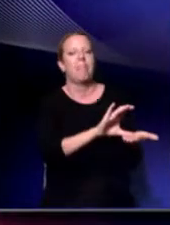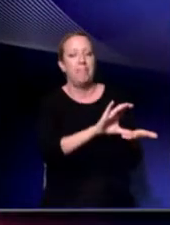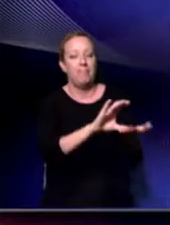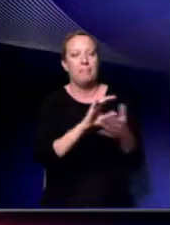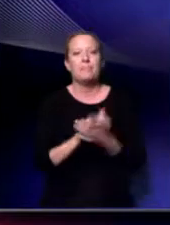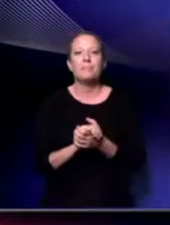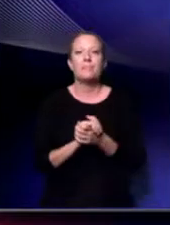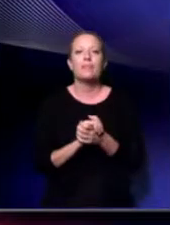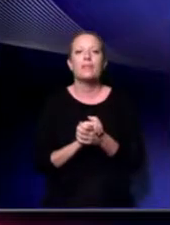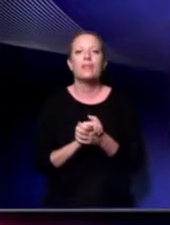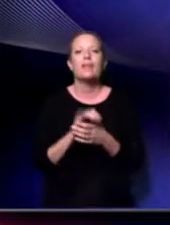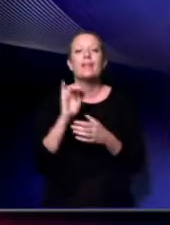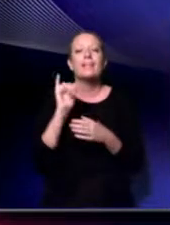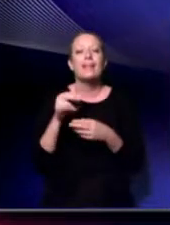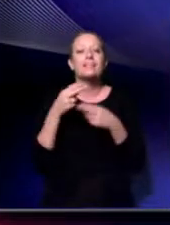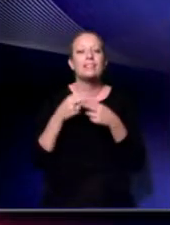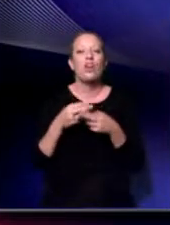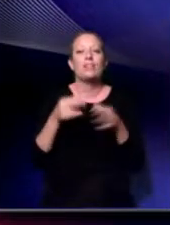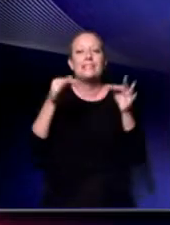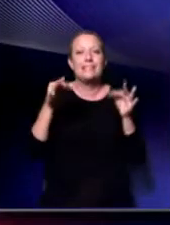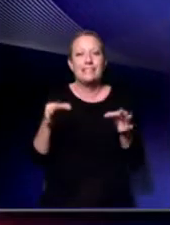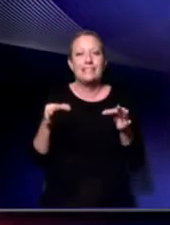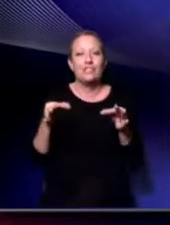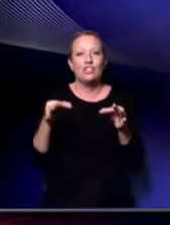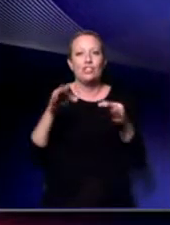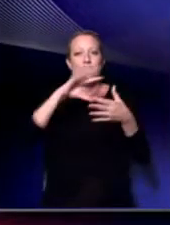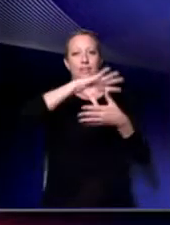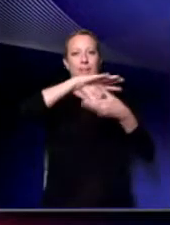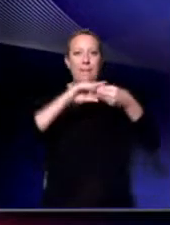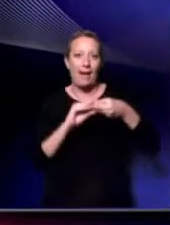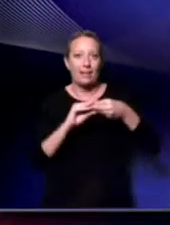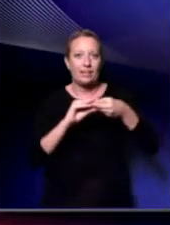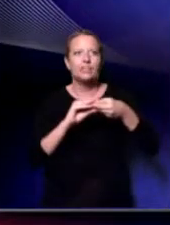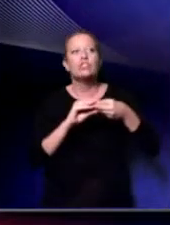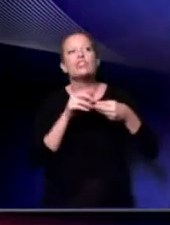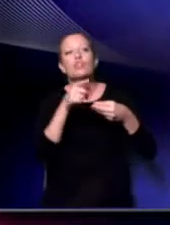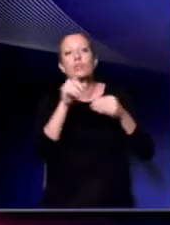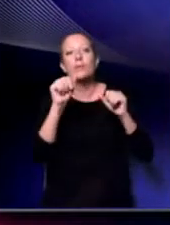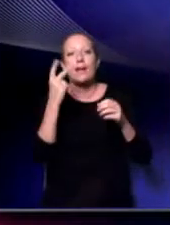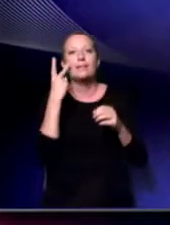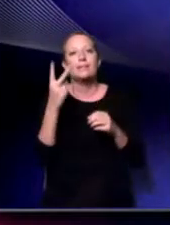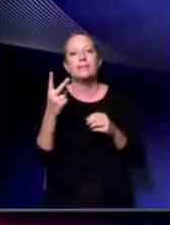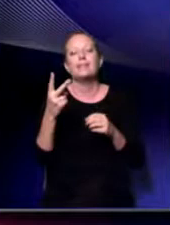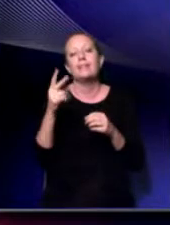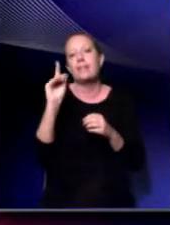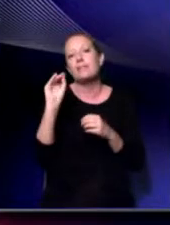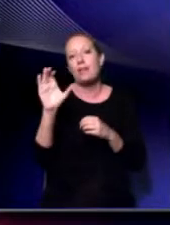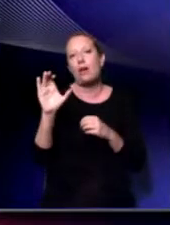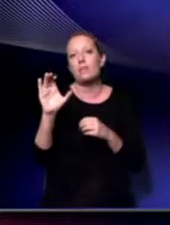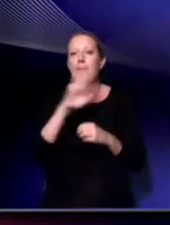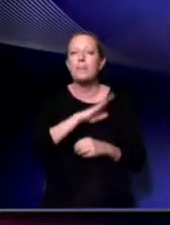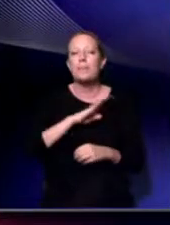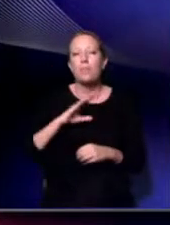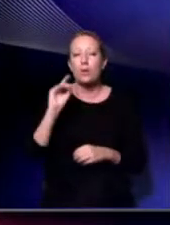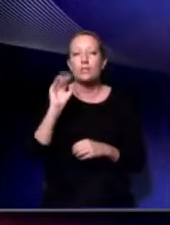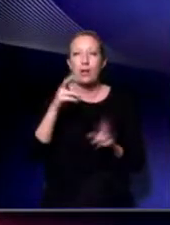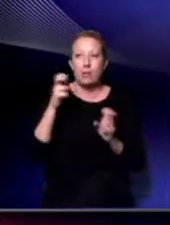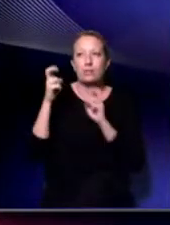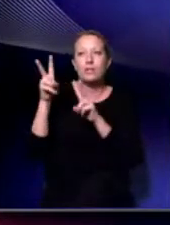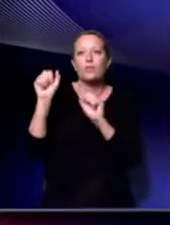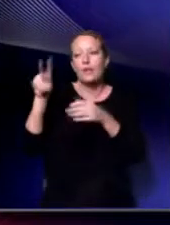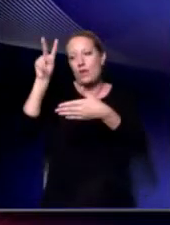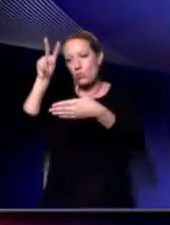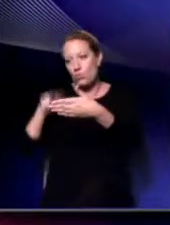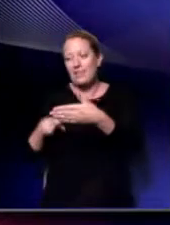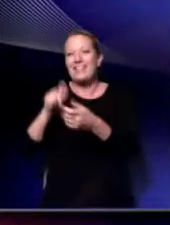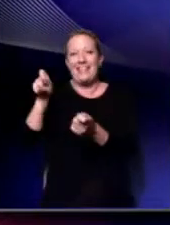a decision package, is in your board docs, so you can read exactly what we presented to the